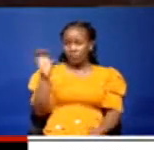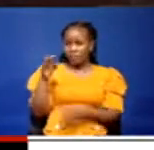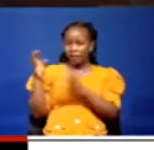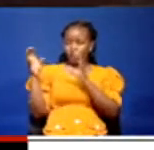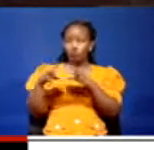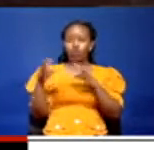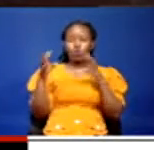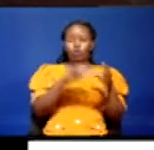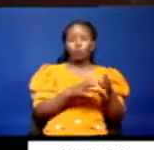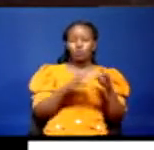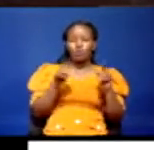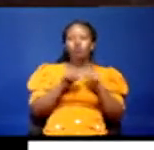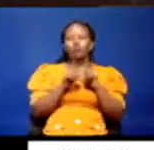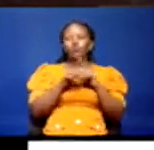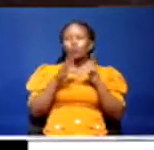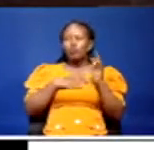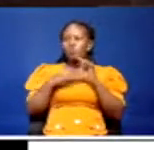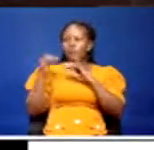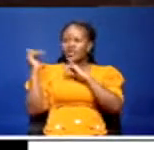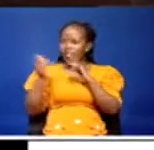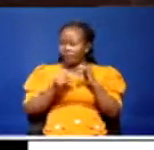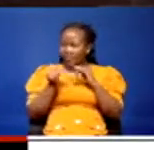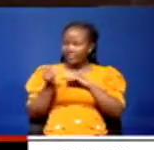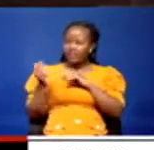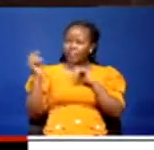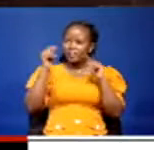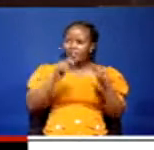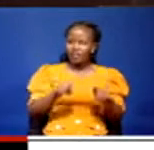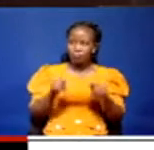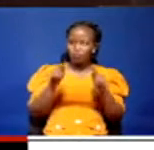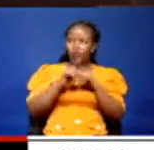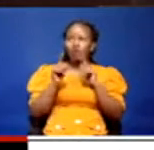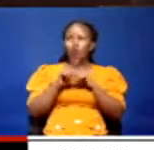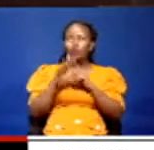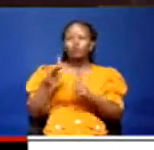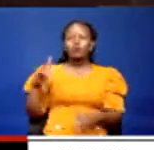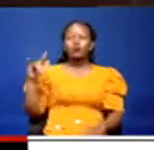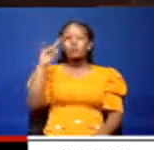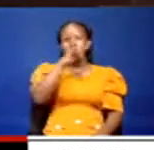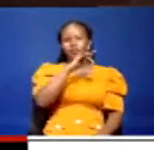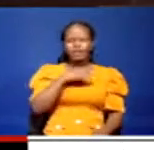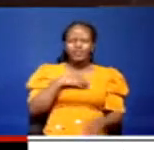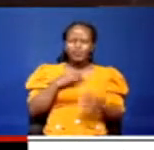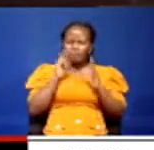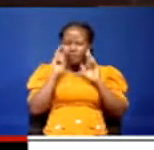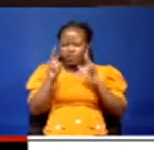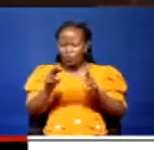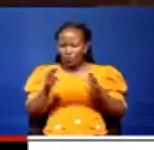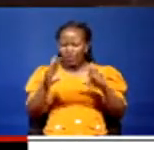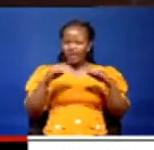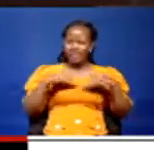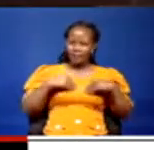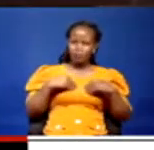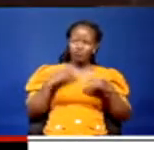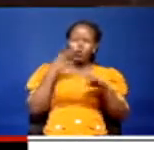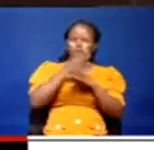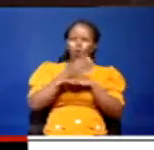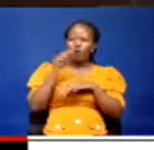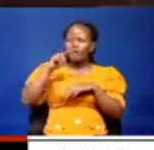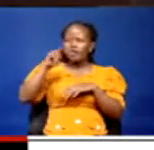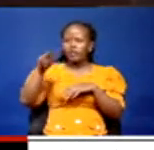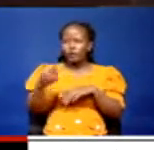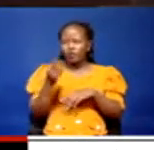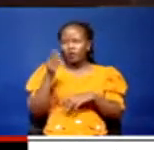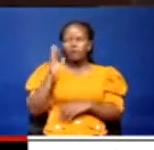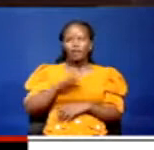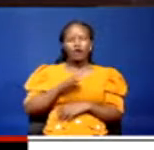the way. I invited her. She came as a chief guest. She actually flew in. I saw the response, like 2,000 women. But it is until